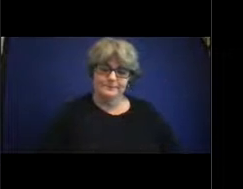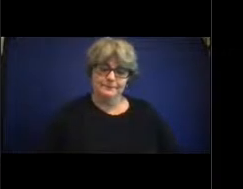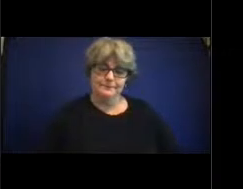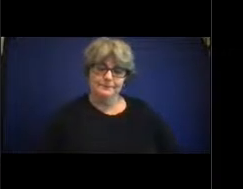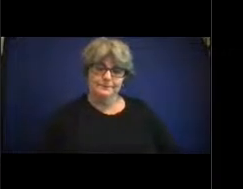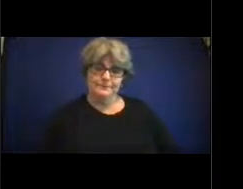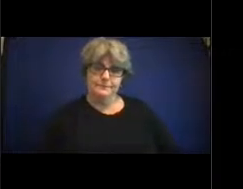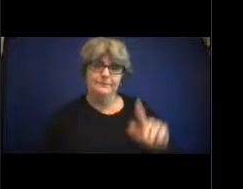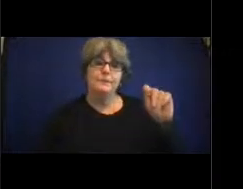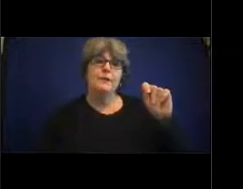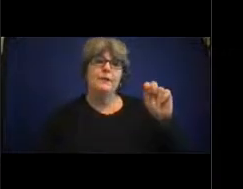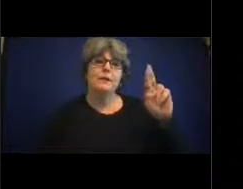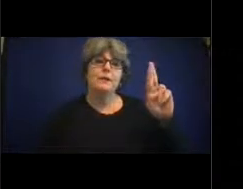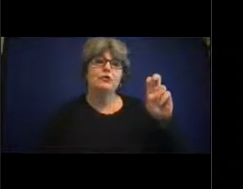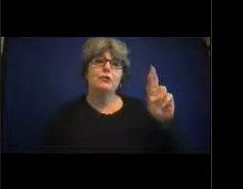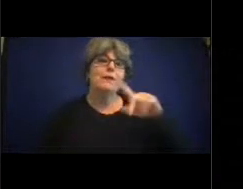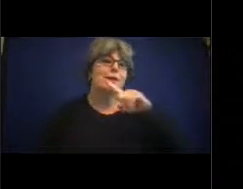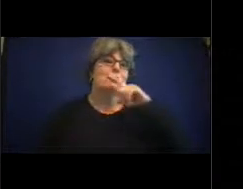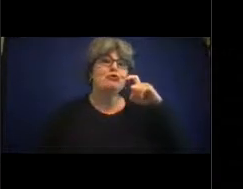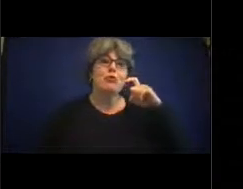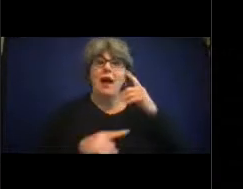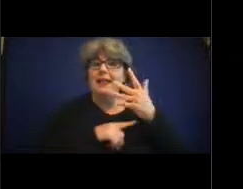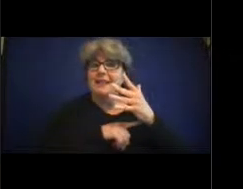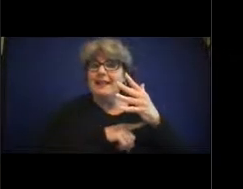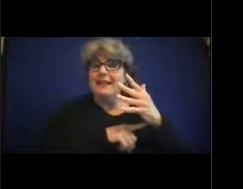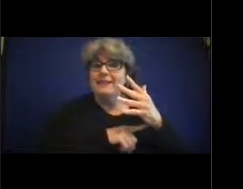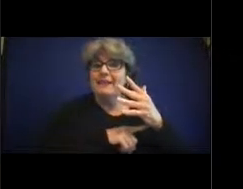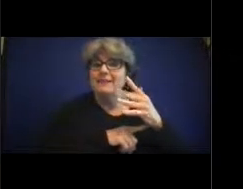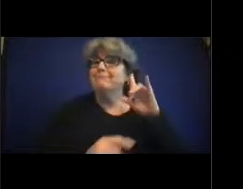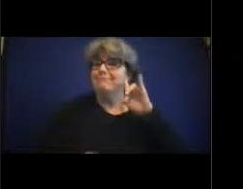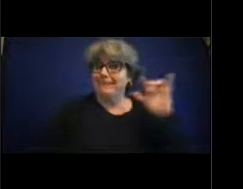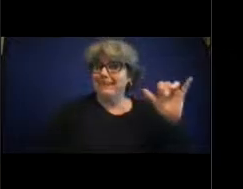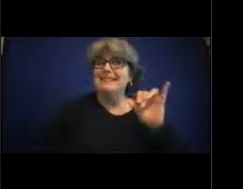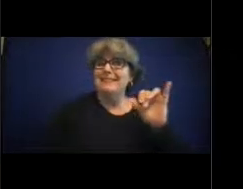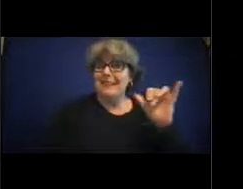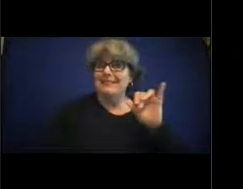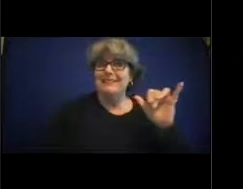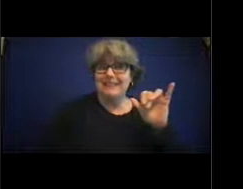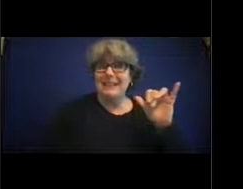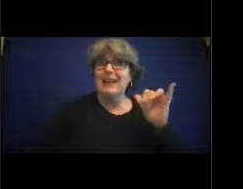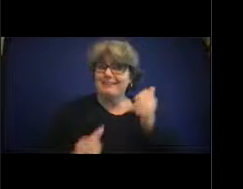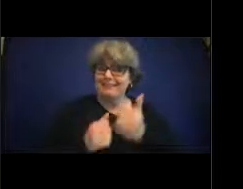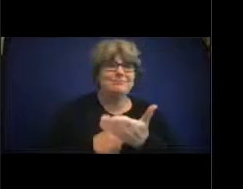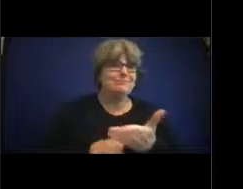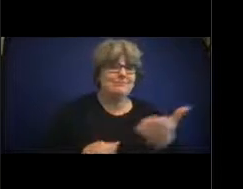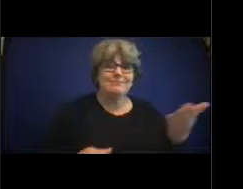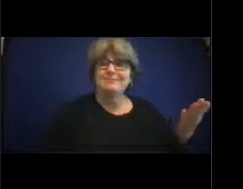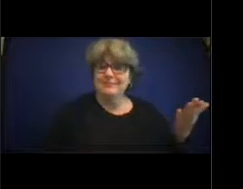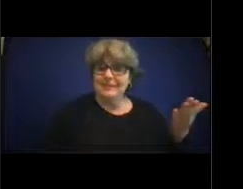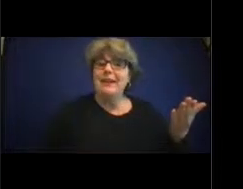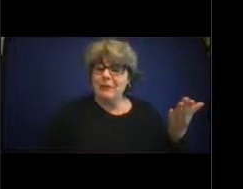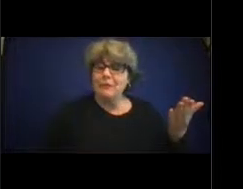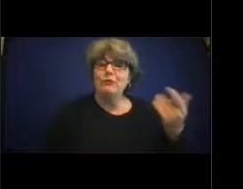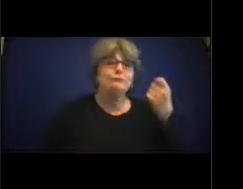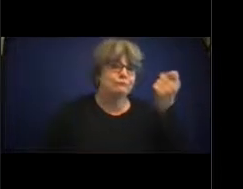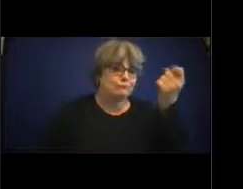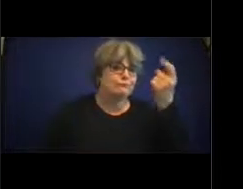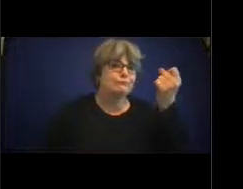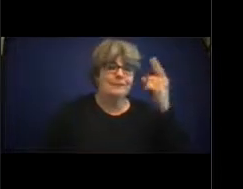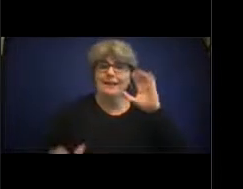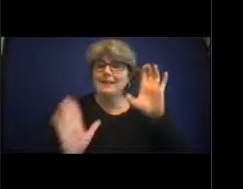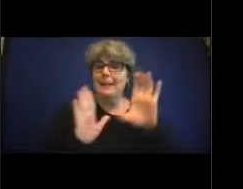Trevor says that it's a dried leaf. So it sounds like everyone's kind of really understanding this